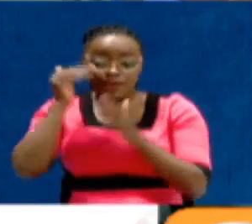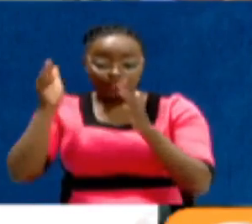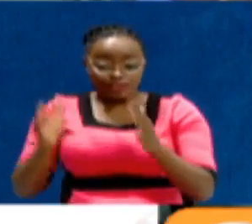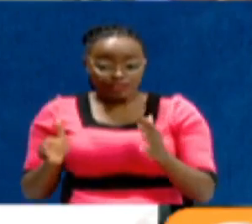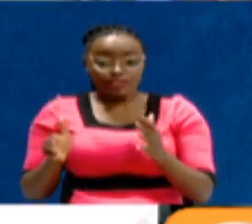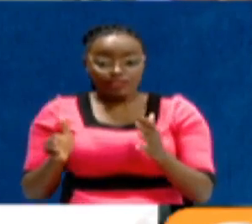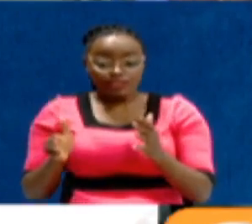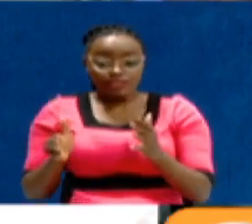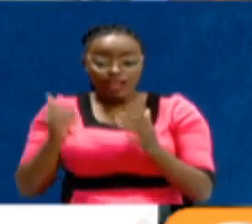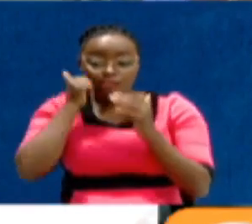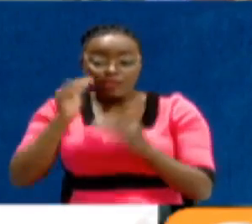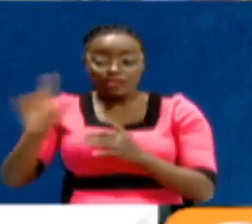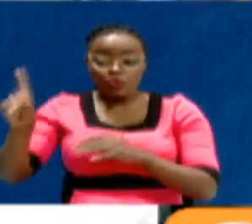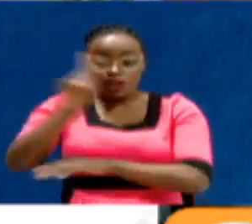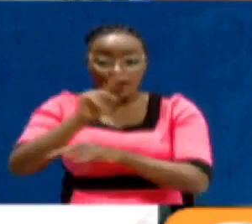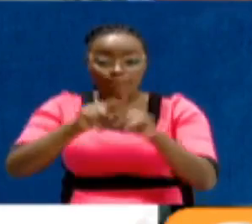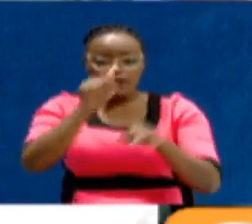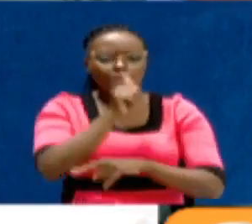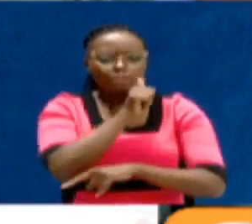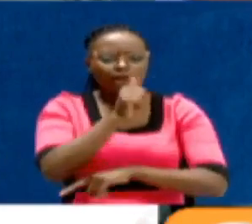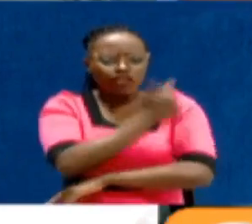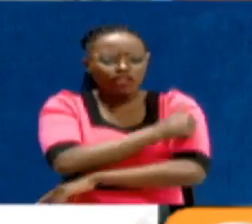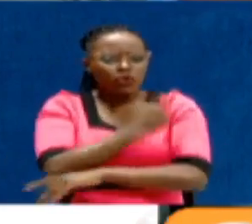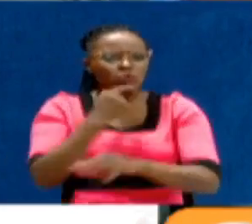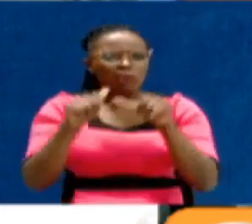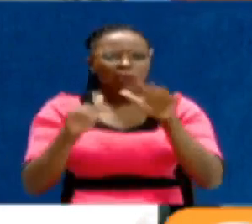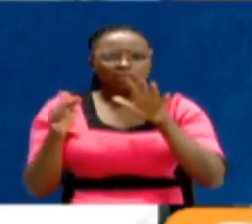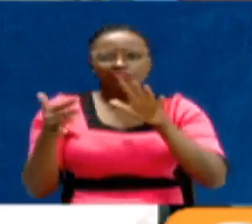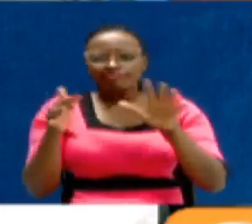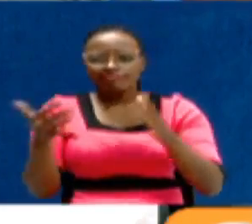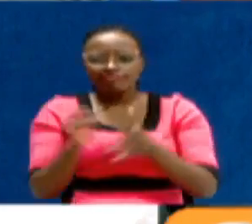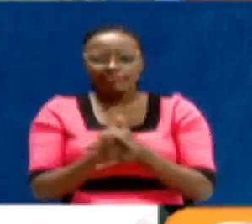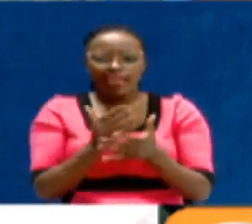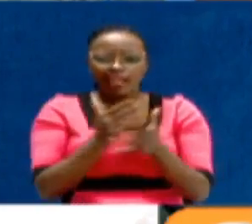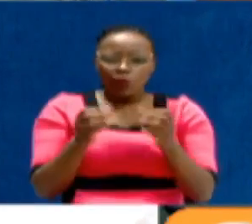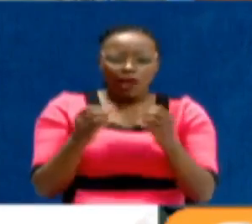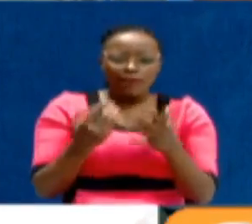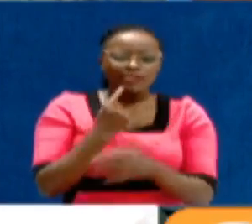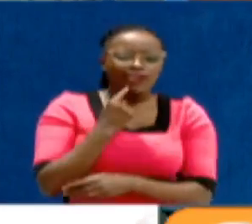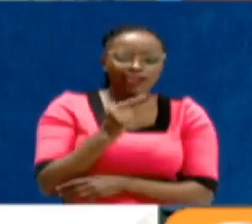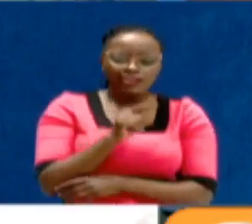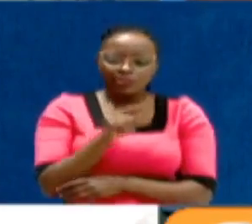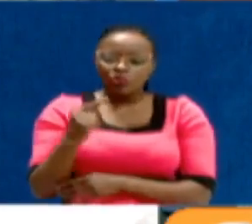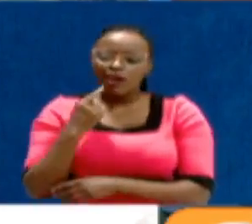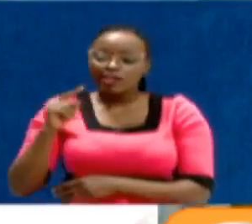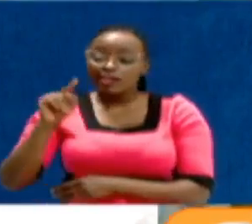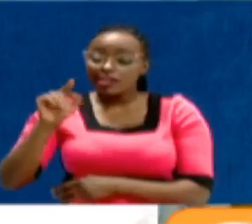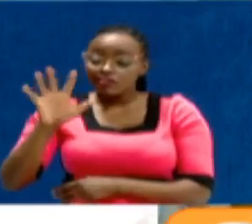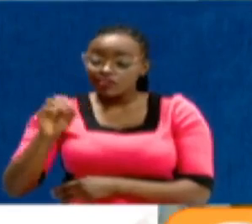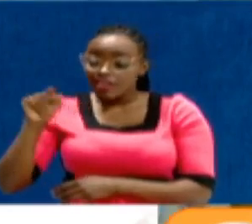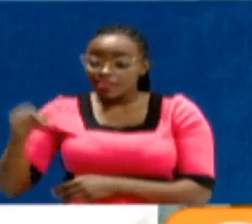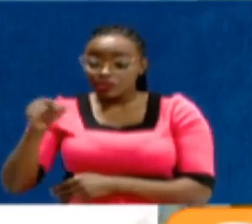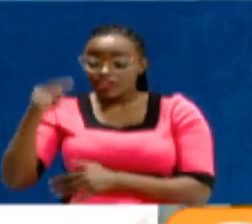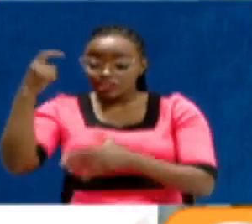patient, per day. But in the private hospitals, we are talking of anywhere between 100 to 150,000 shillings.